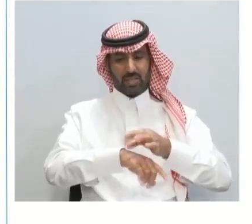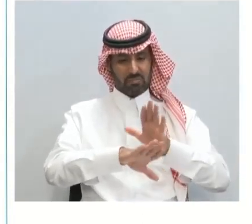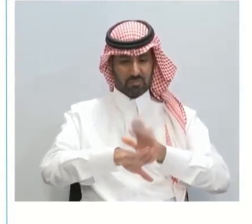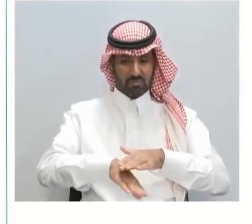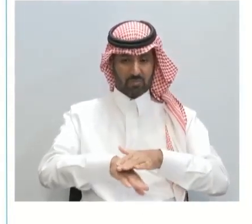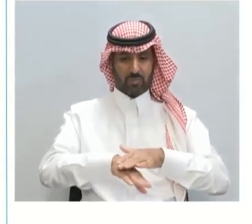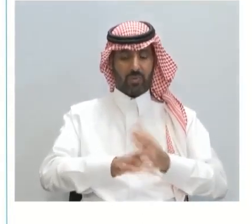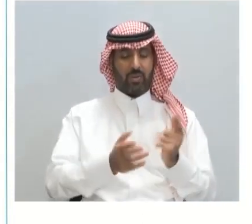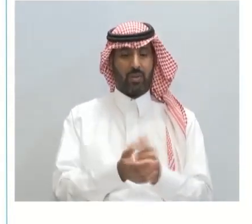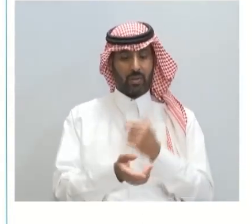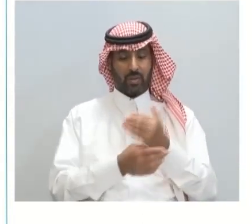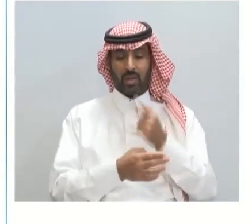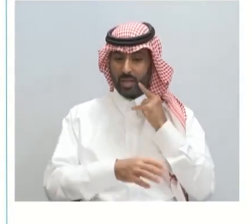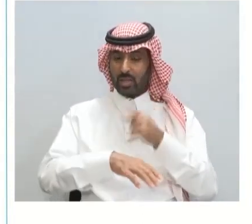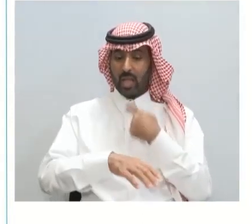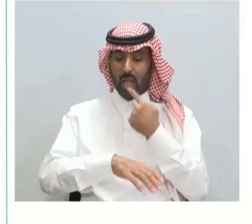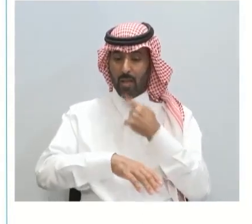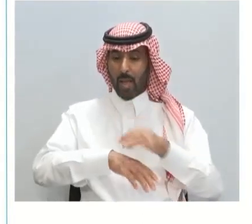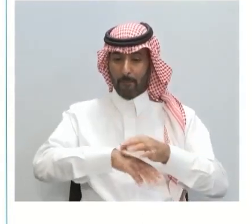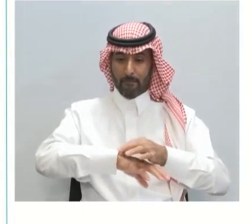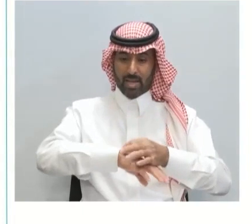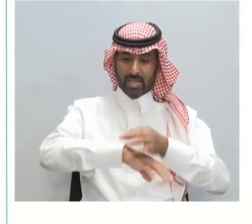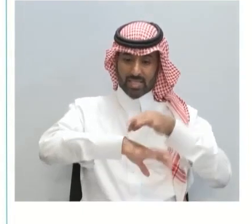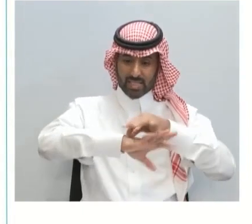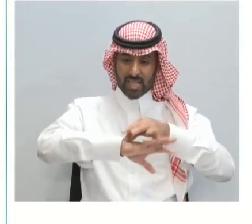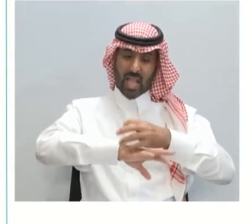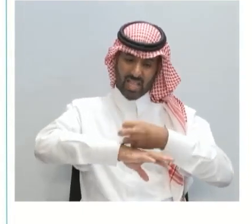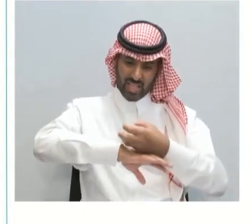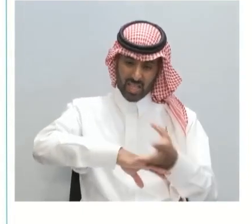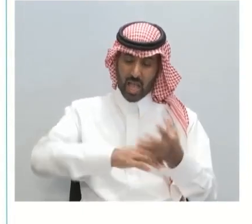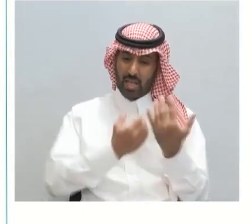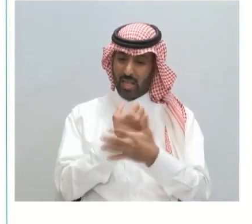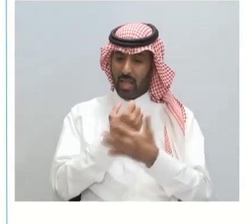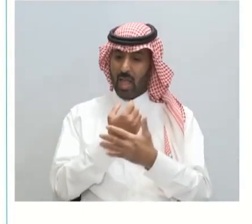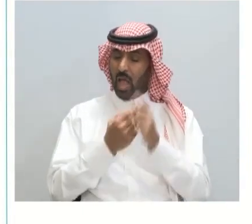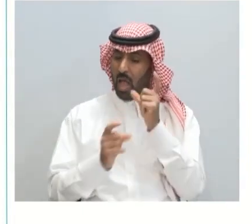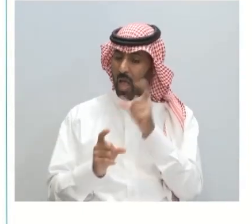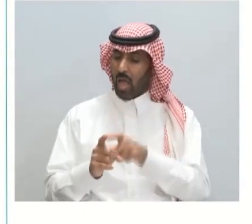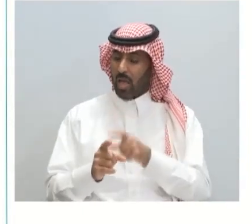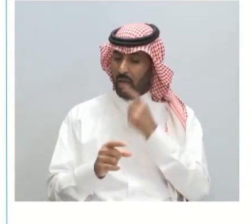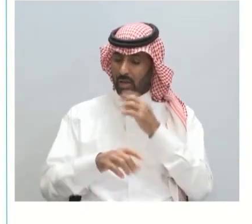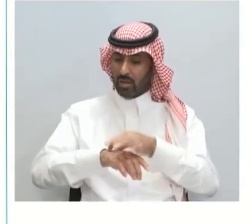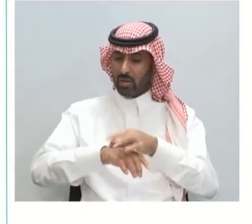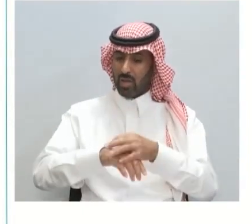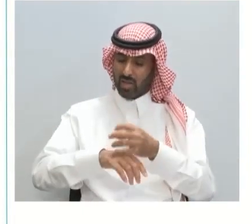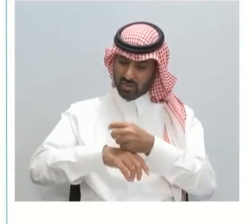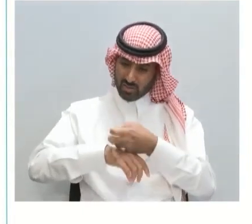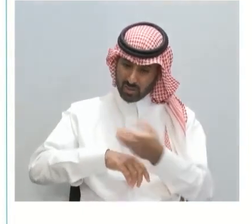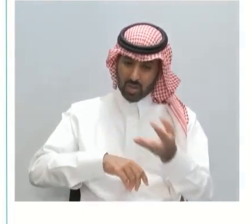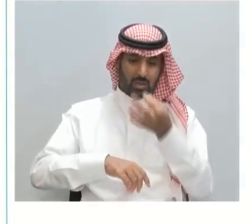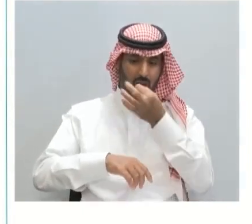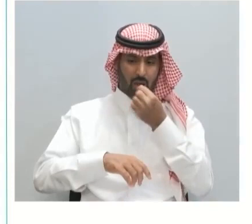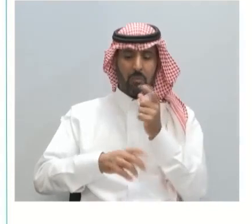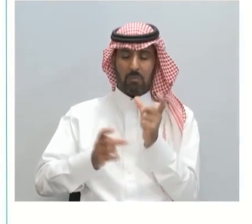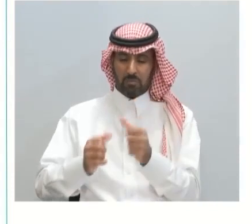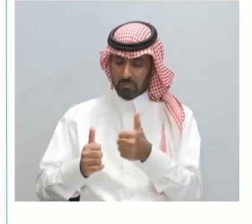untreatable. When referring to disease, treat means to take care of a person with the disease and try to cure